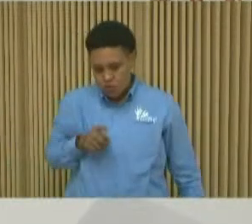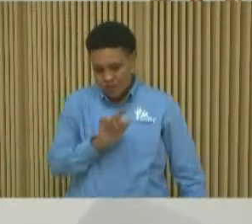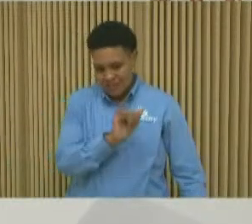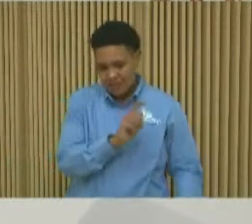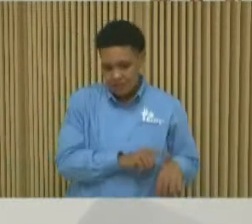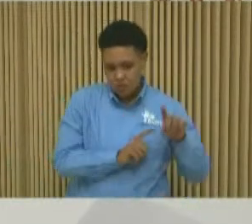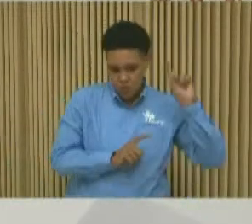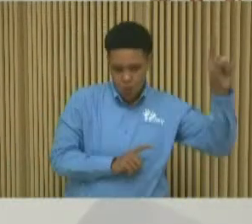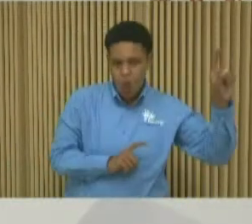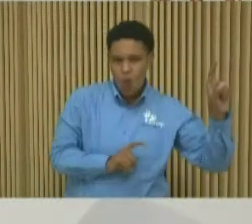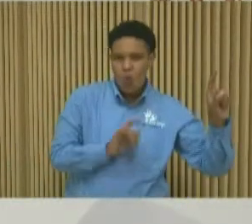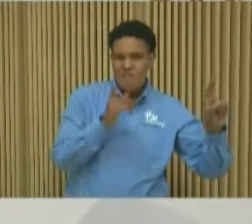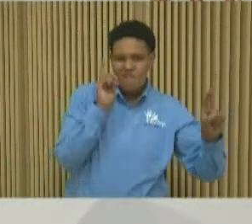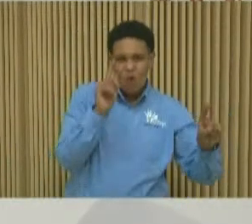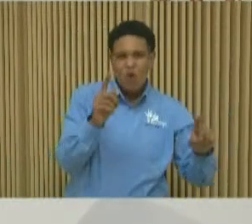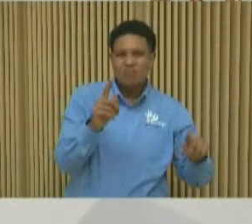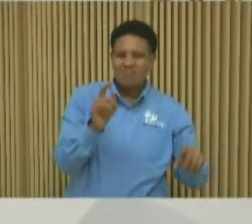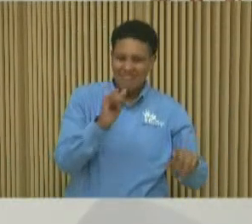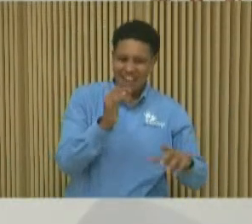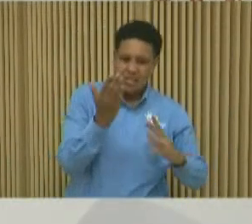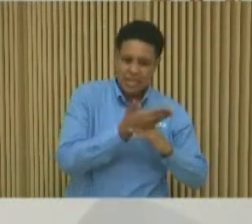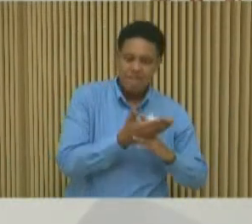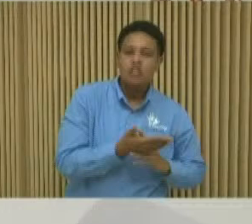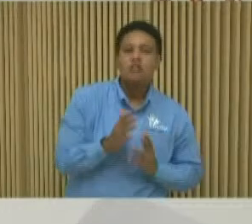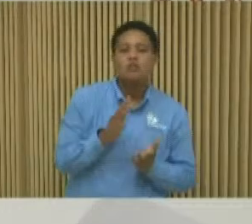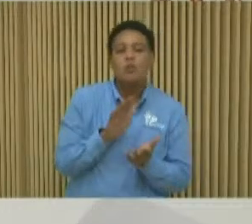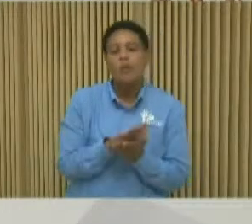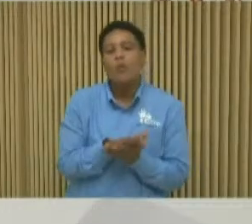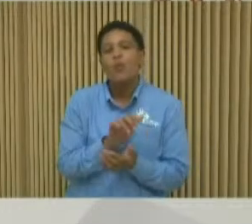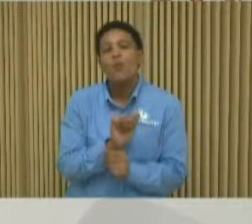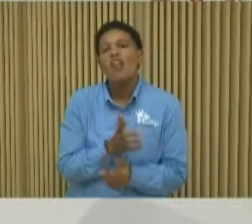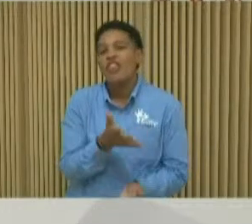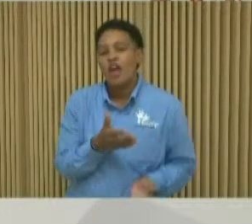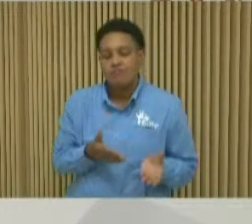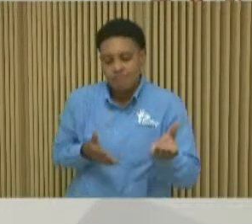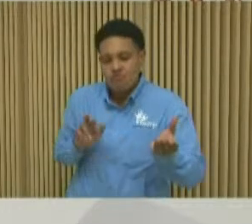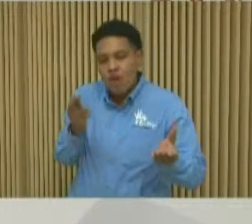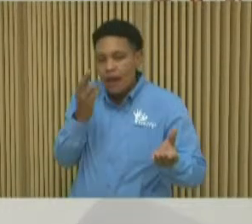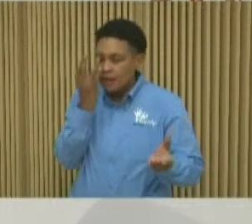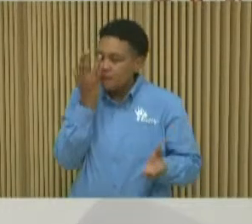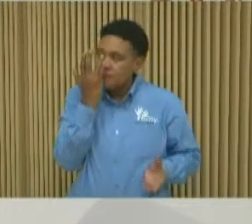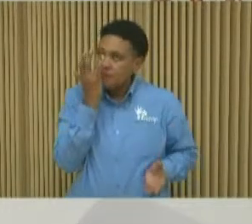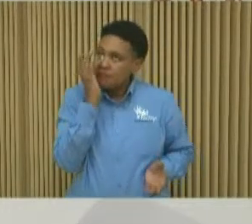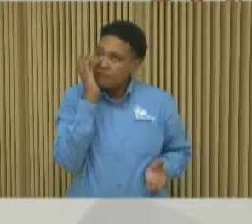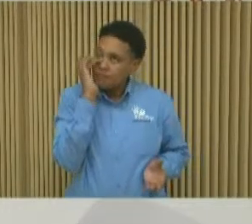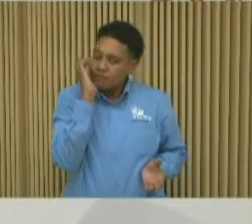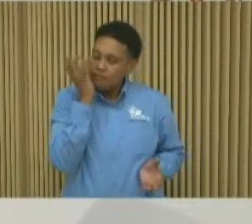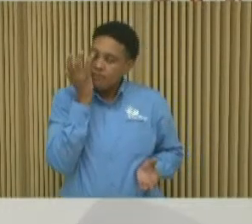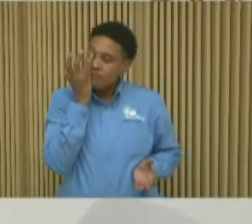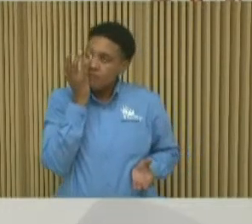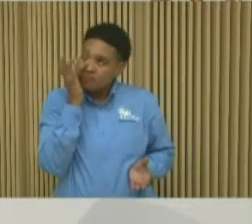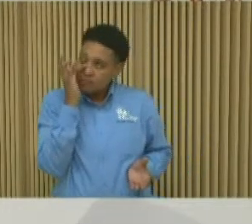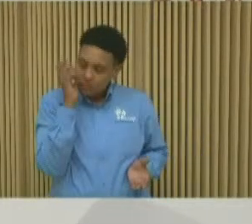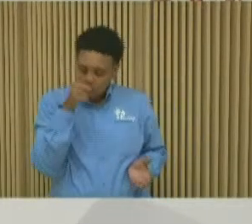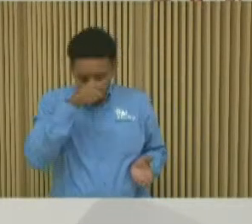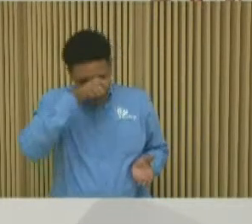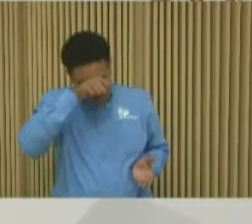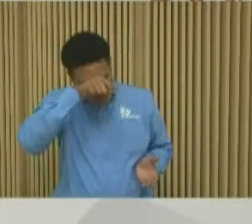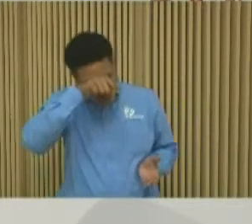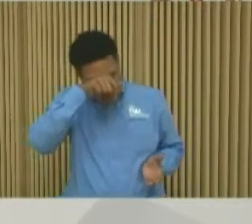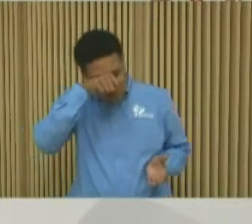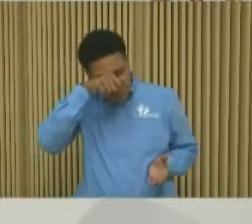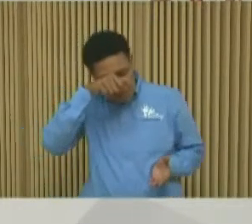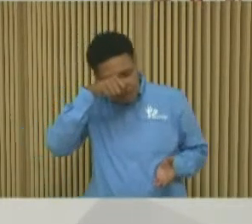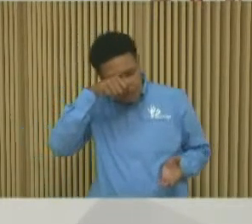doing if they were in school. So that was one thing. And also, we would now introduce